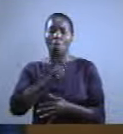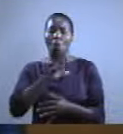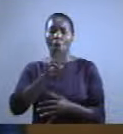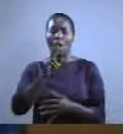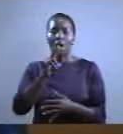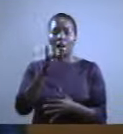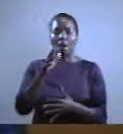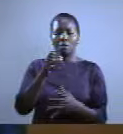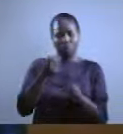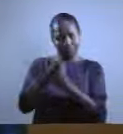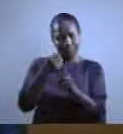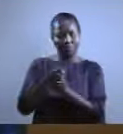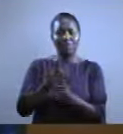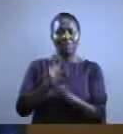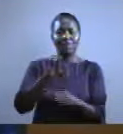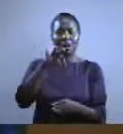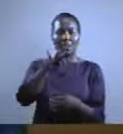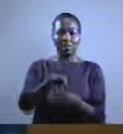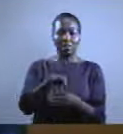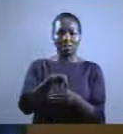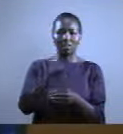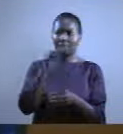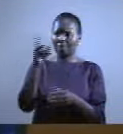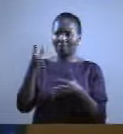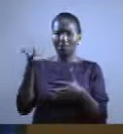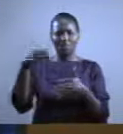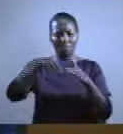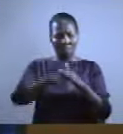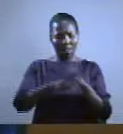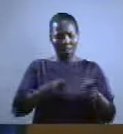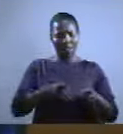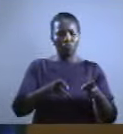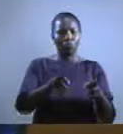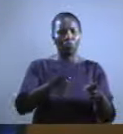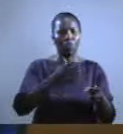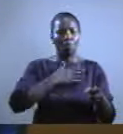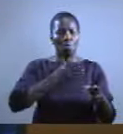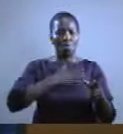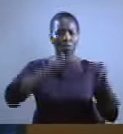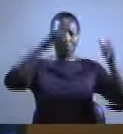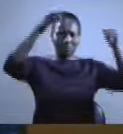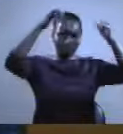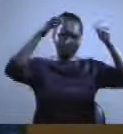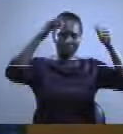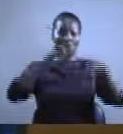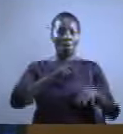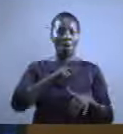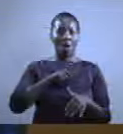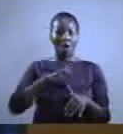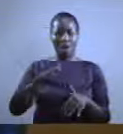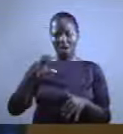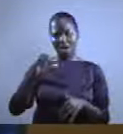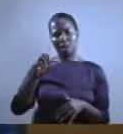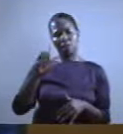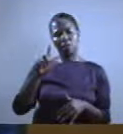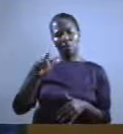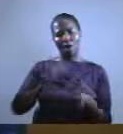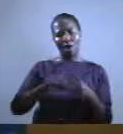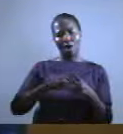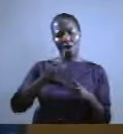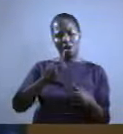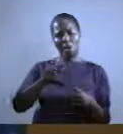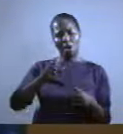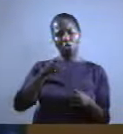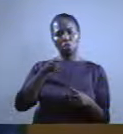been reduced to fetching water from rivers because water schemes in Shemola and Kwajoba